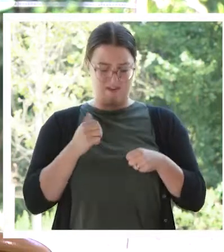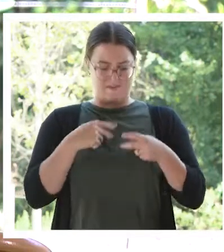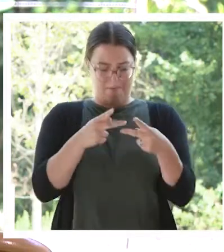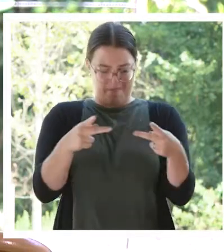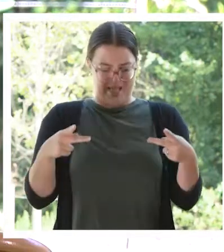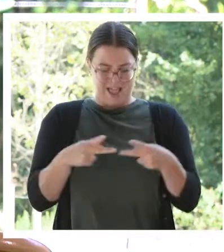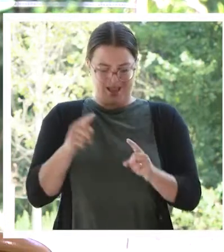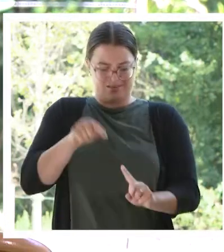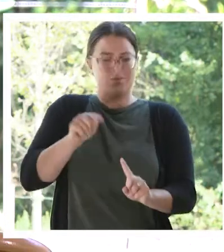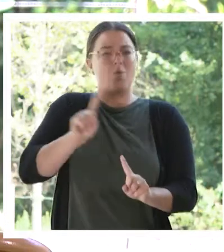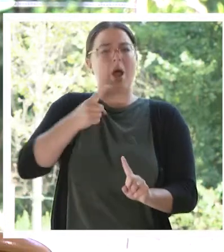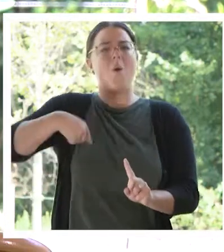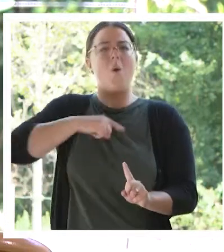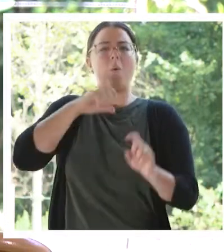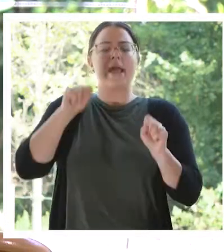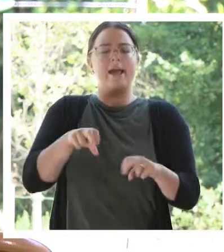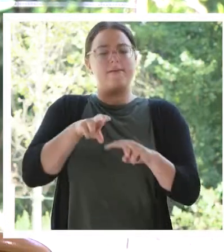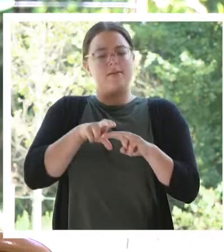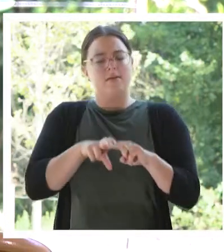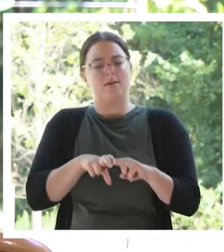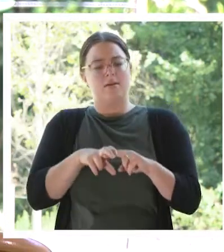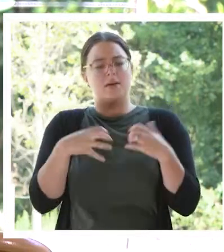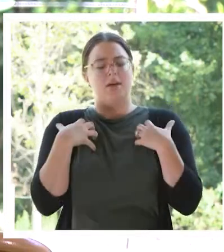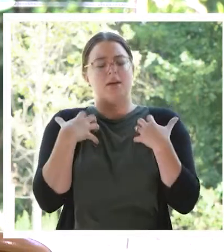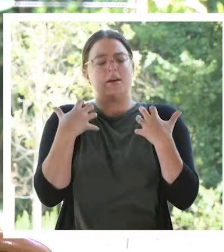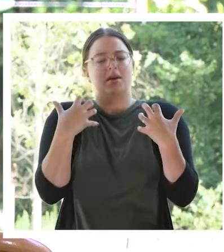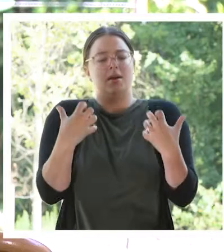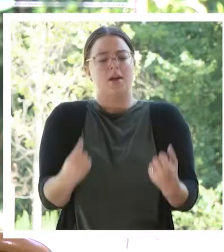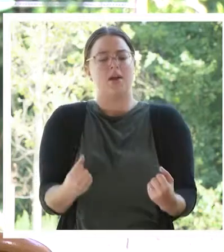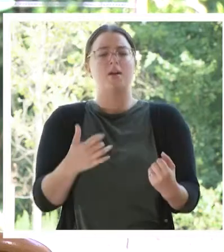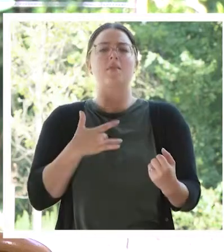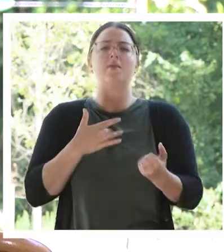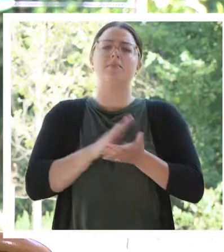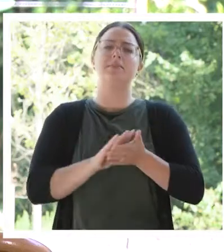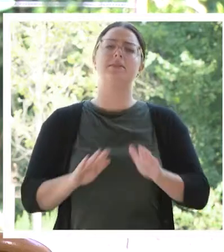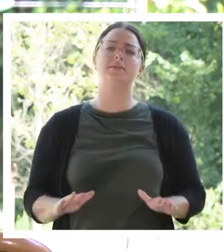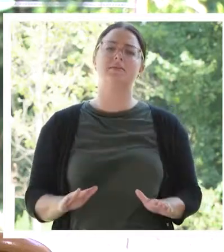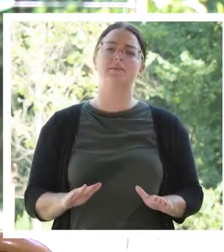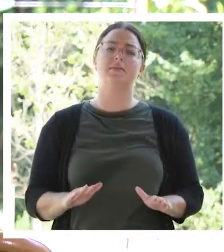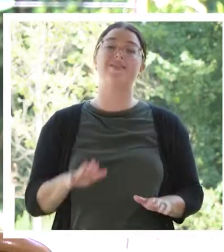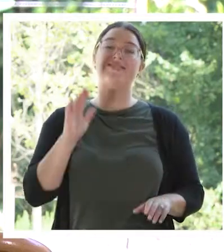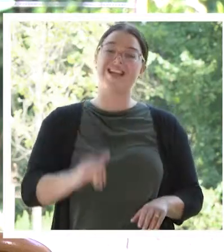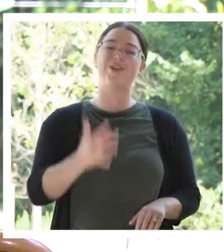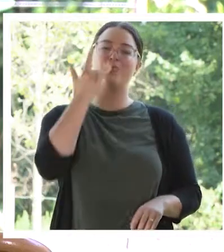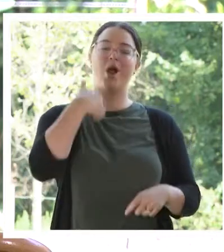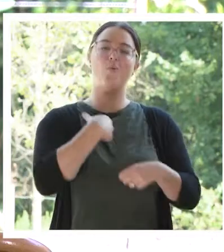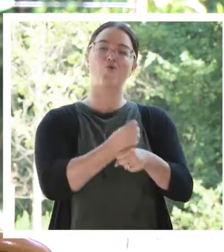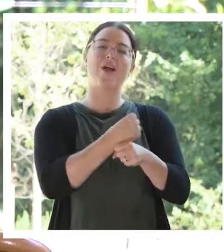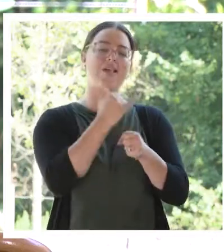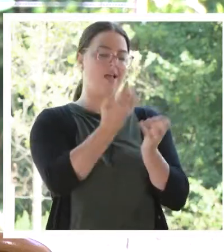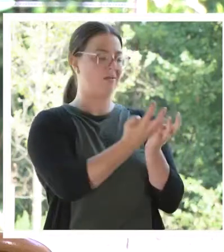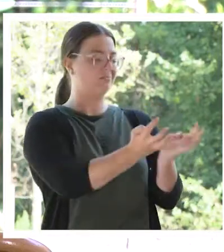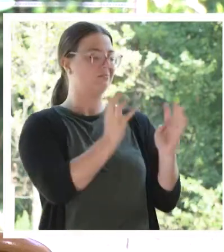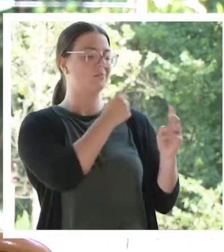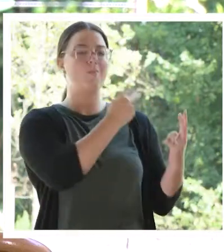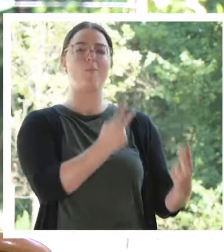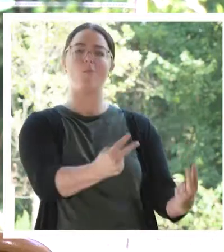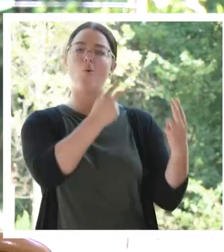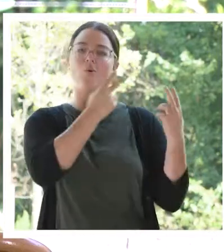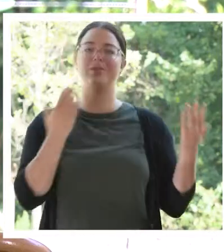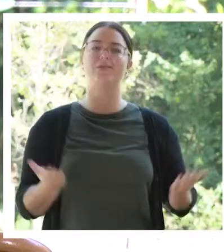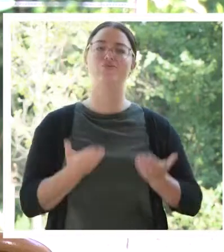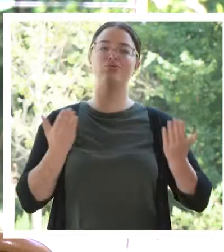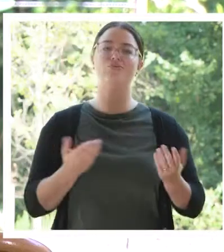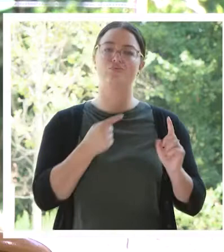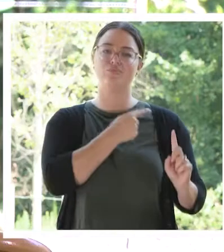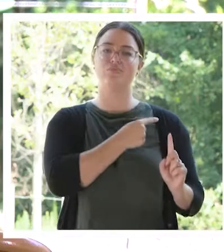healing. And that's why this memorial was created. The idea also came from the citizens of Frederick County, the people who live and